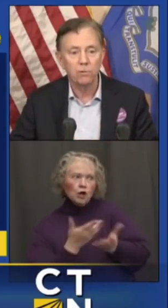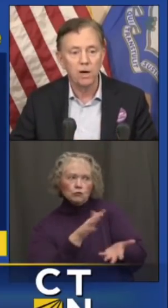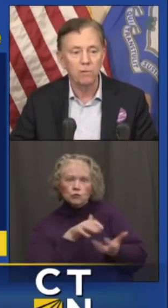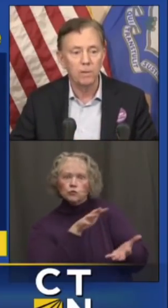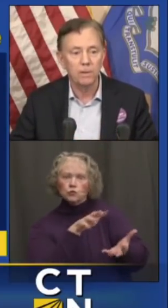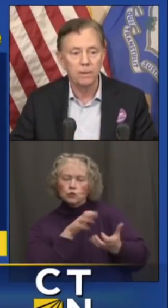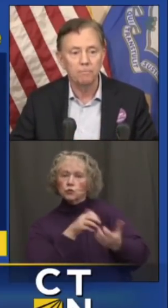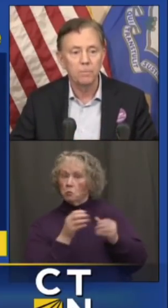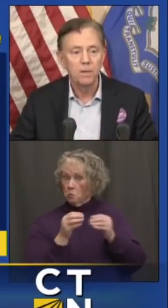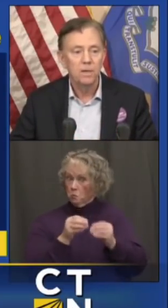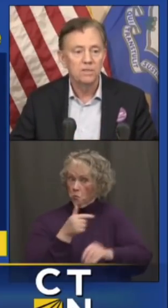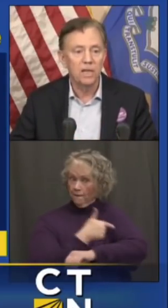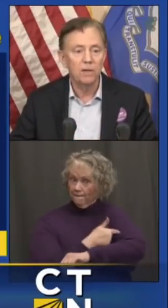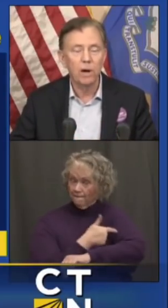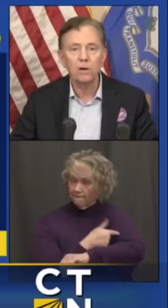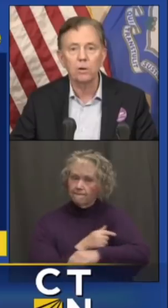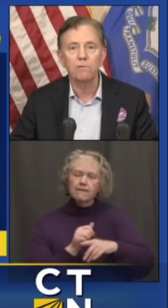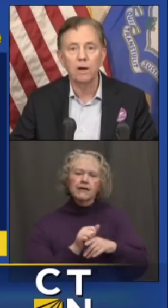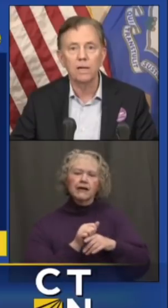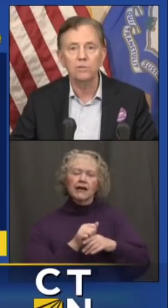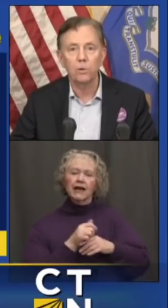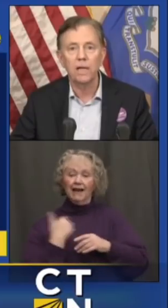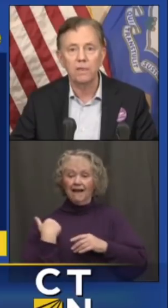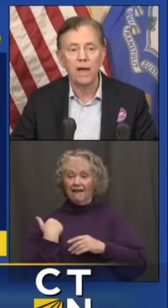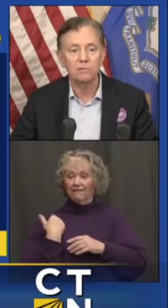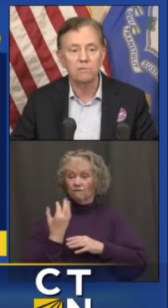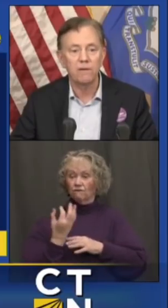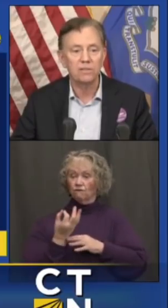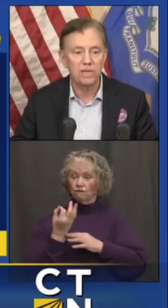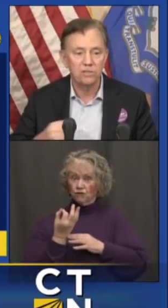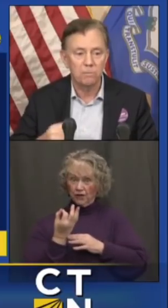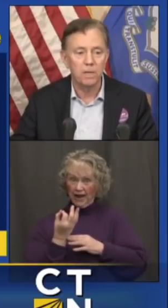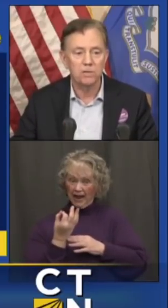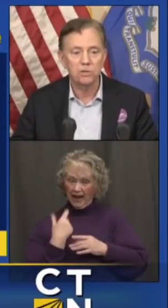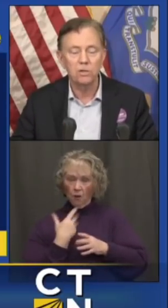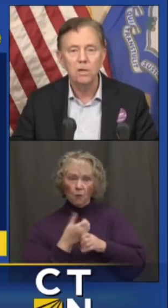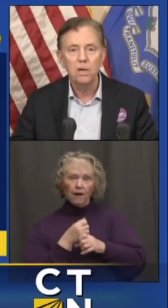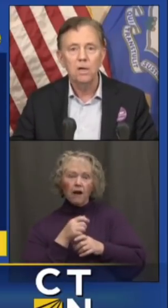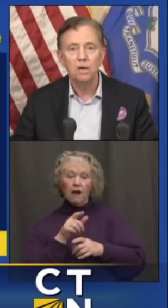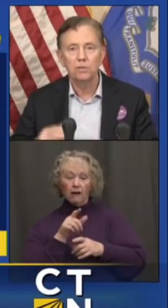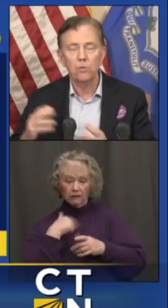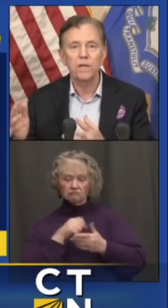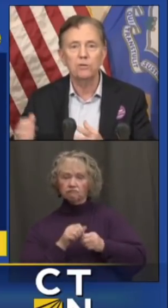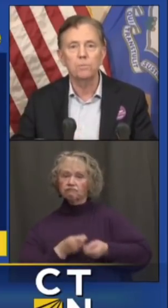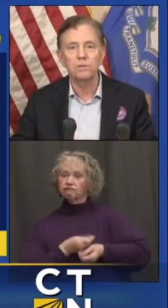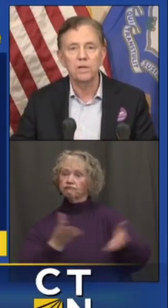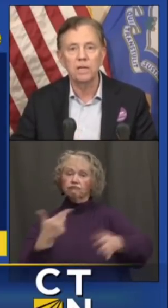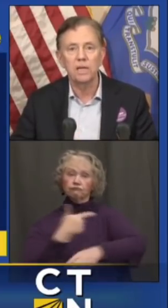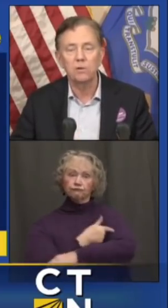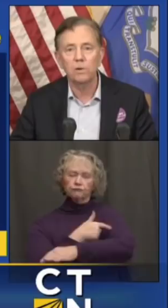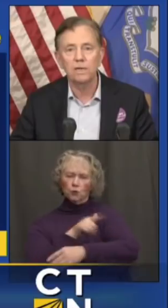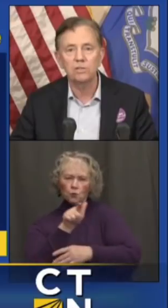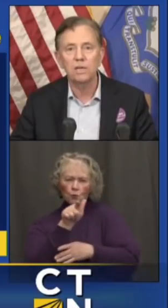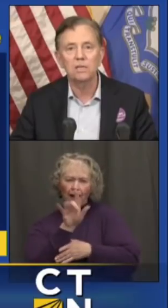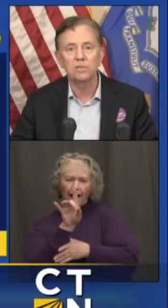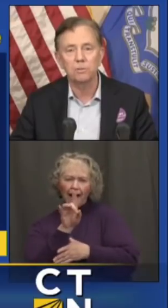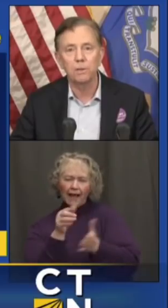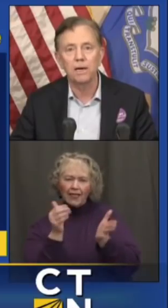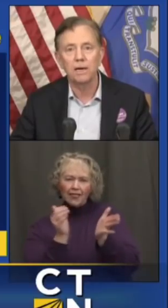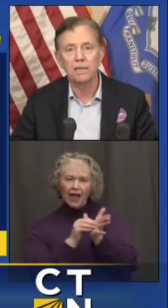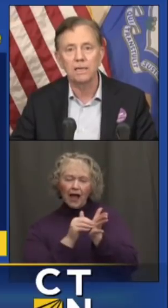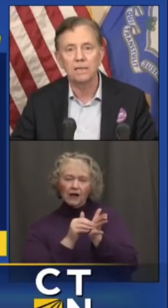federal government. Daily record on Friday, 28,000 vaccines administered, a 22% increase in